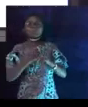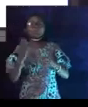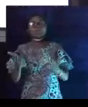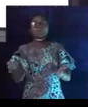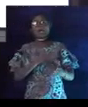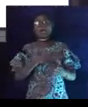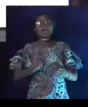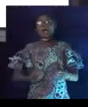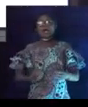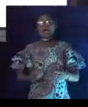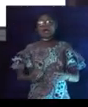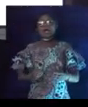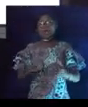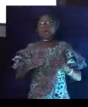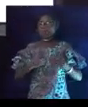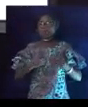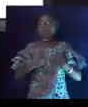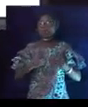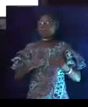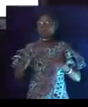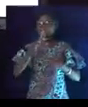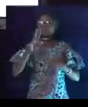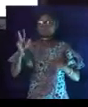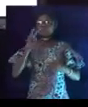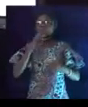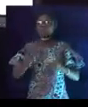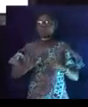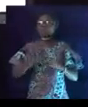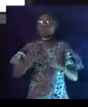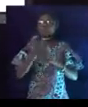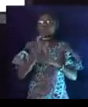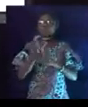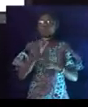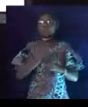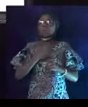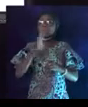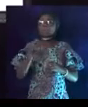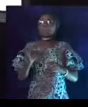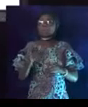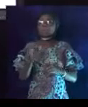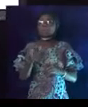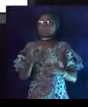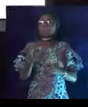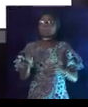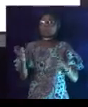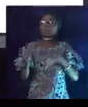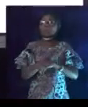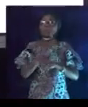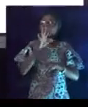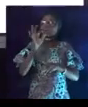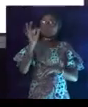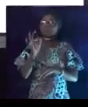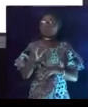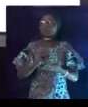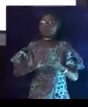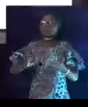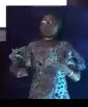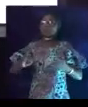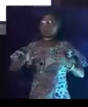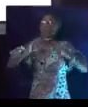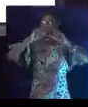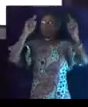so that because they are not, 95 degrees Fahrenheit is not equal to 95 degrees Celsius until I subtract 32 and multiply by 5 over 9.